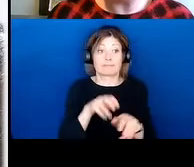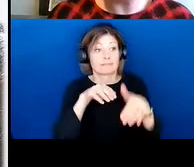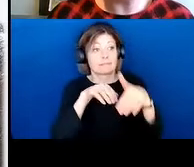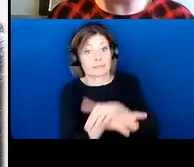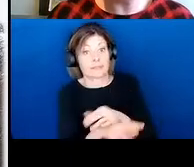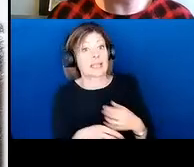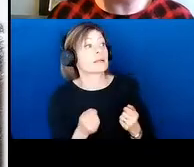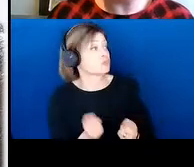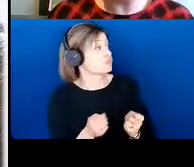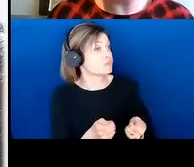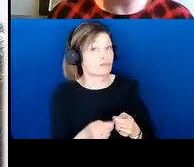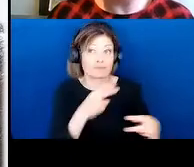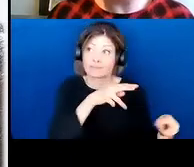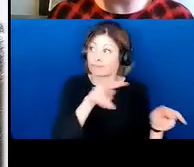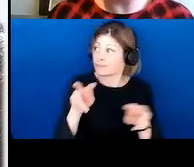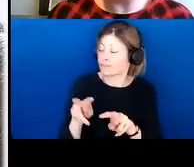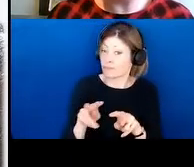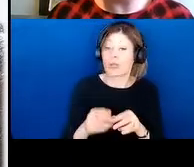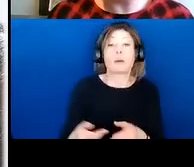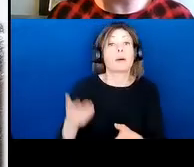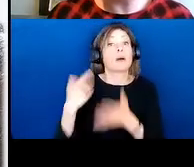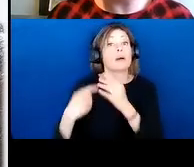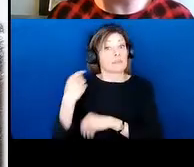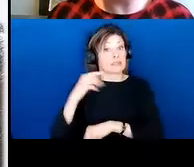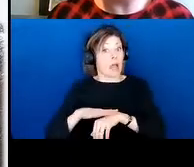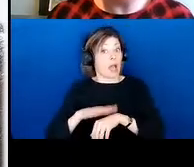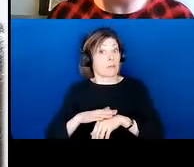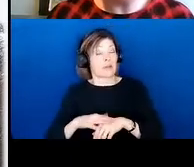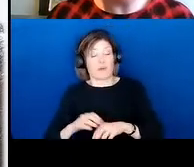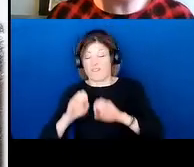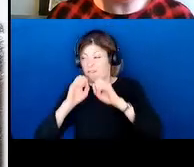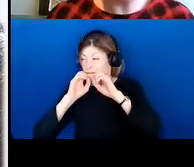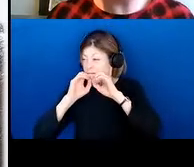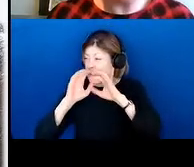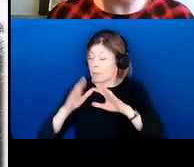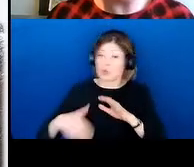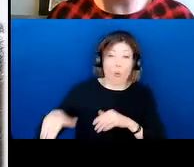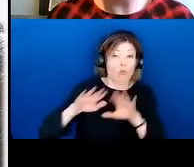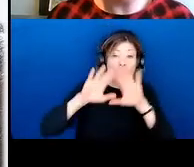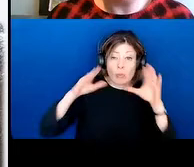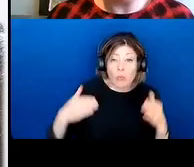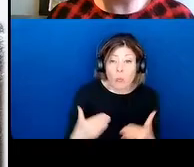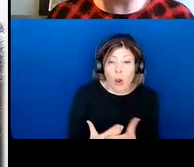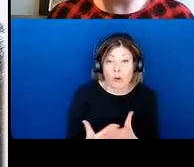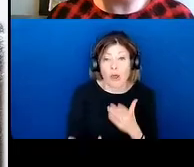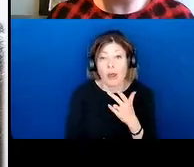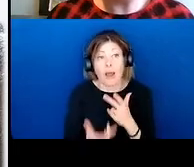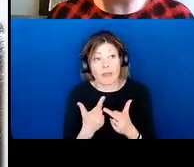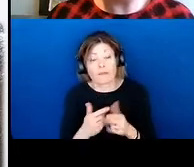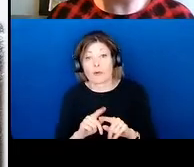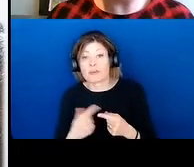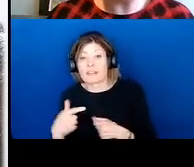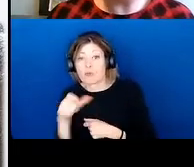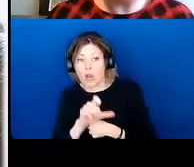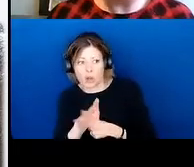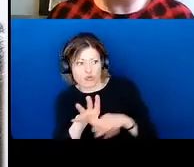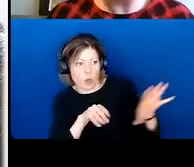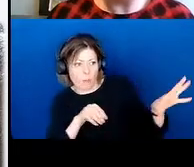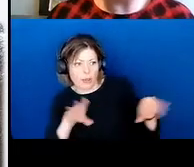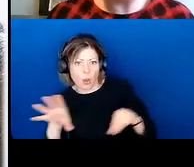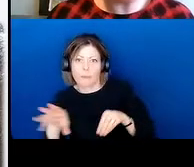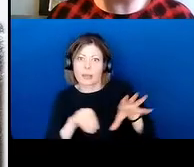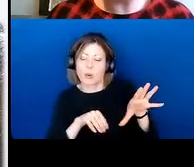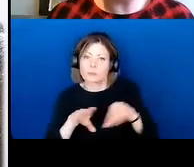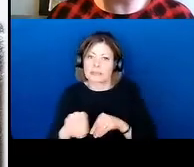Painshill Park was world famous, influencing gardens in Europe, Russia, and America, and receiving important visitors,